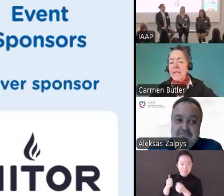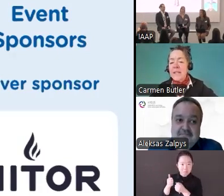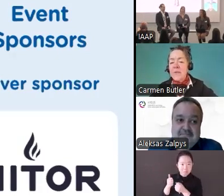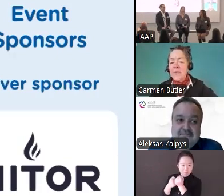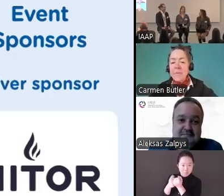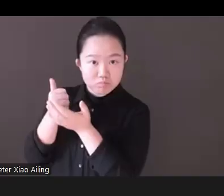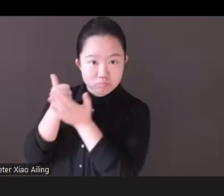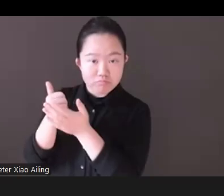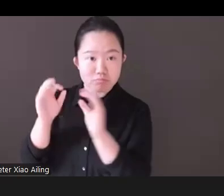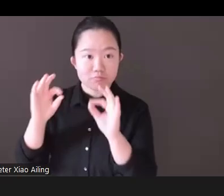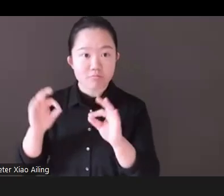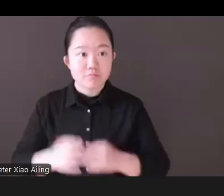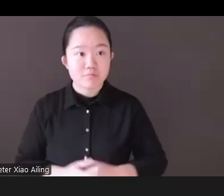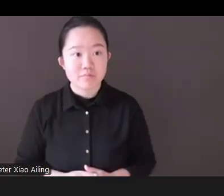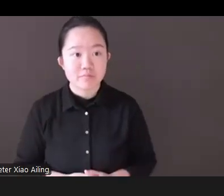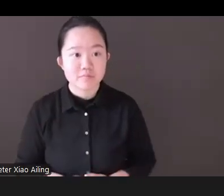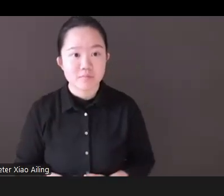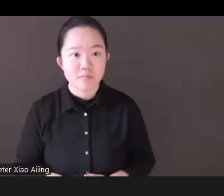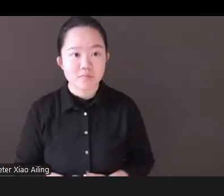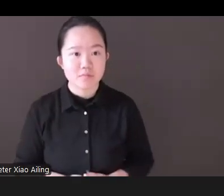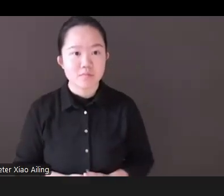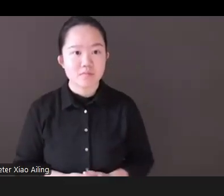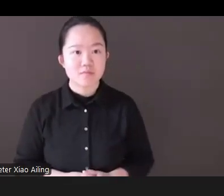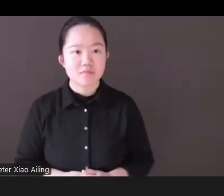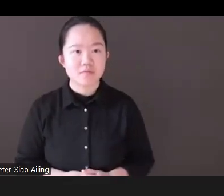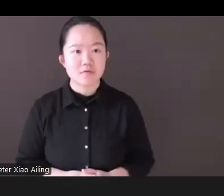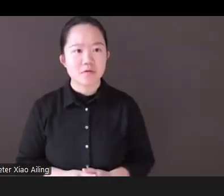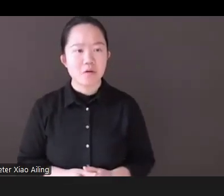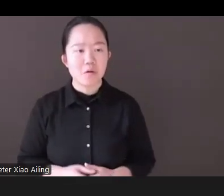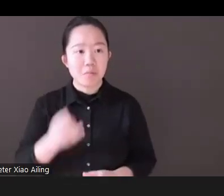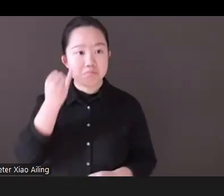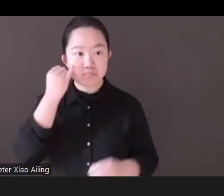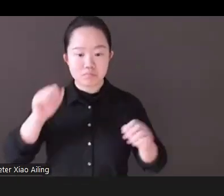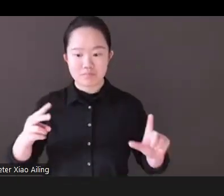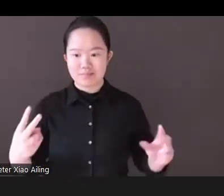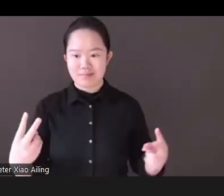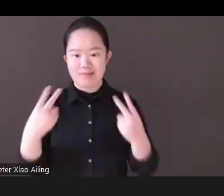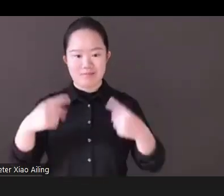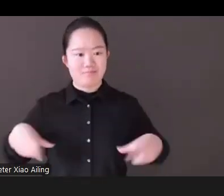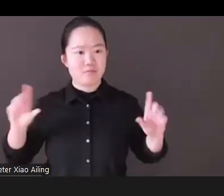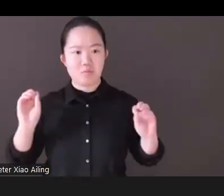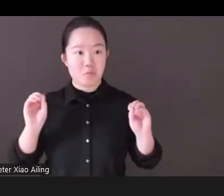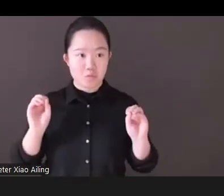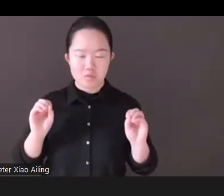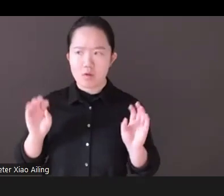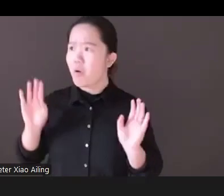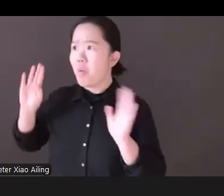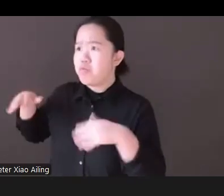I think we might be presented on the screen behind you. There you are. No, you were not, but now you are. So that's good.